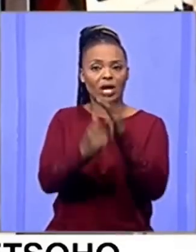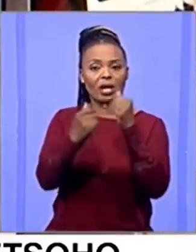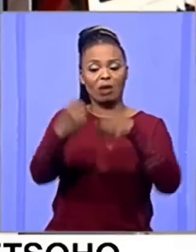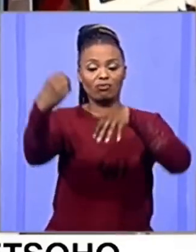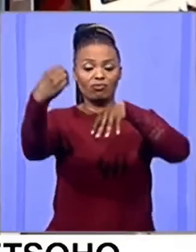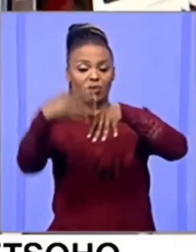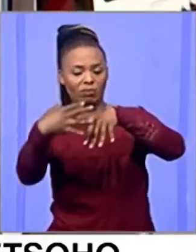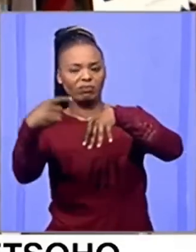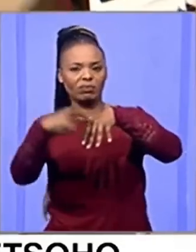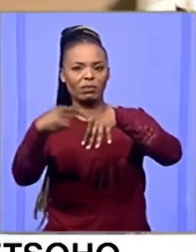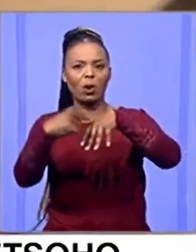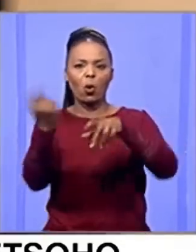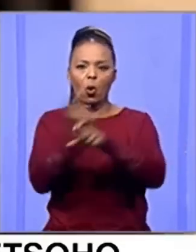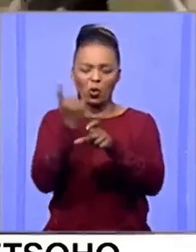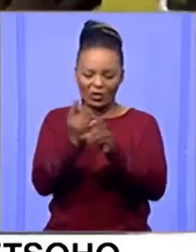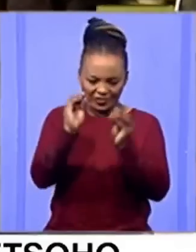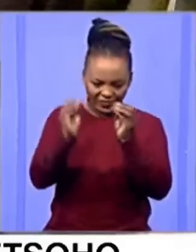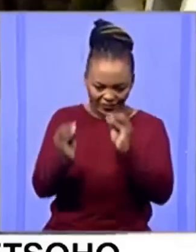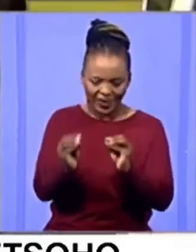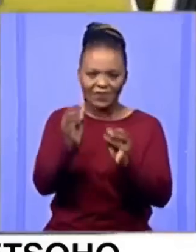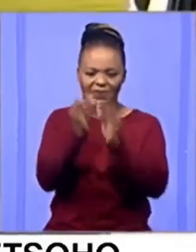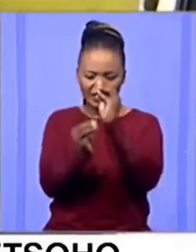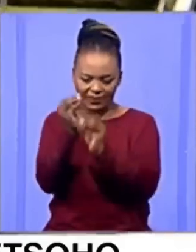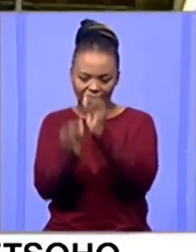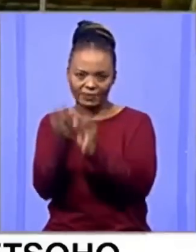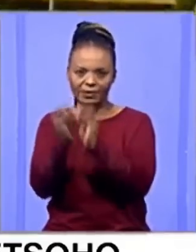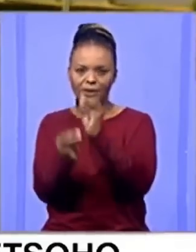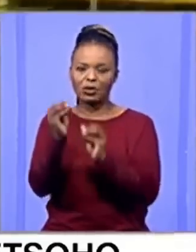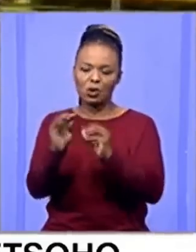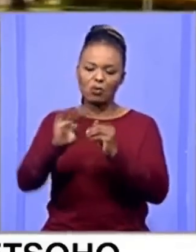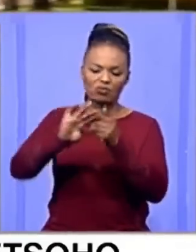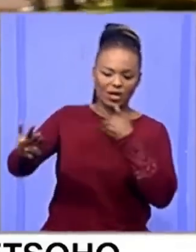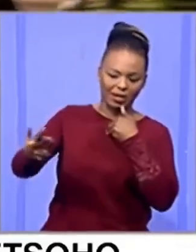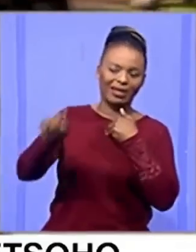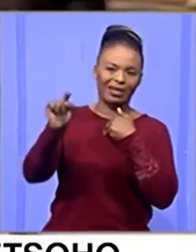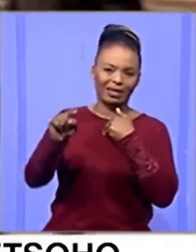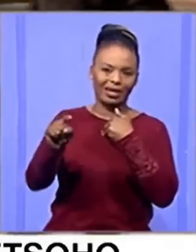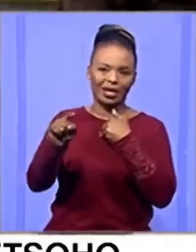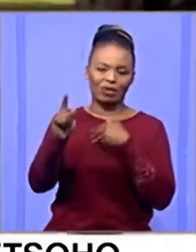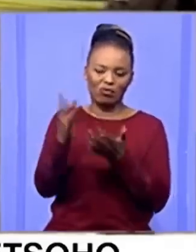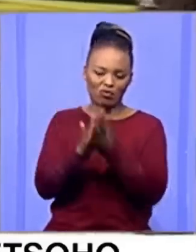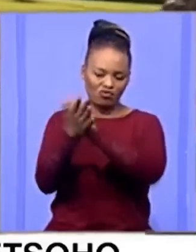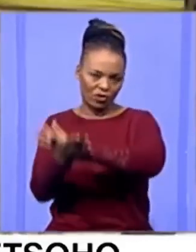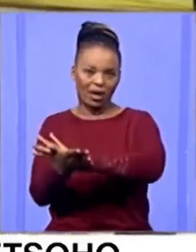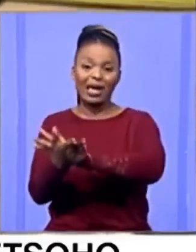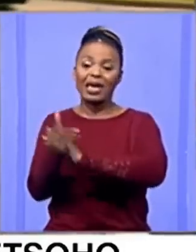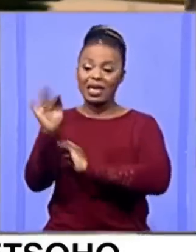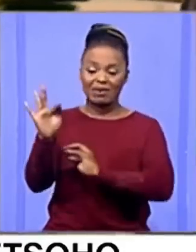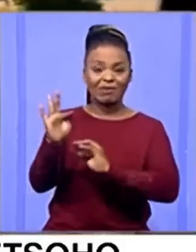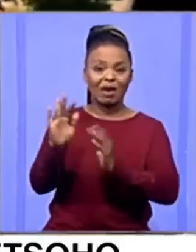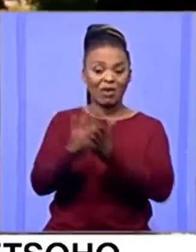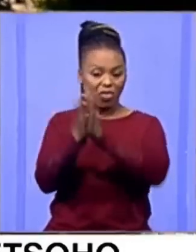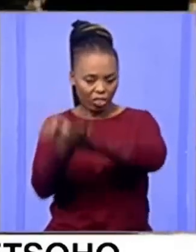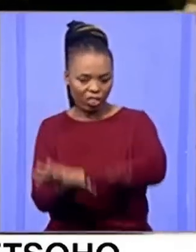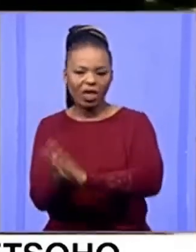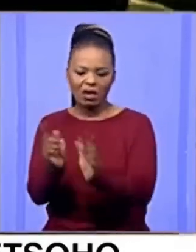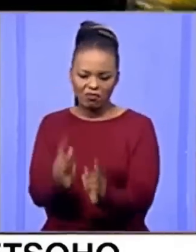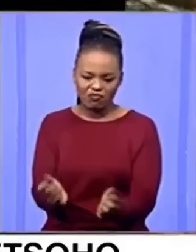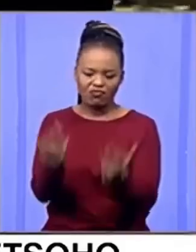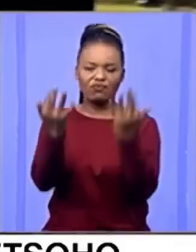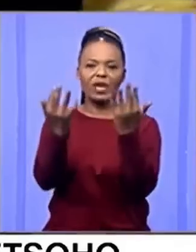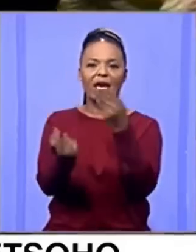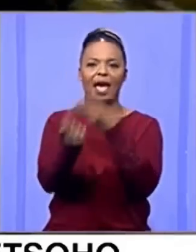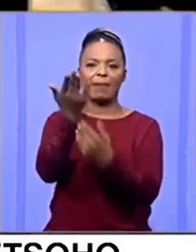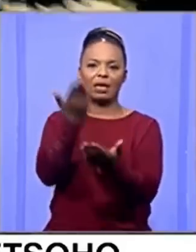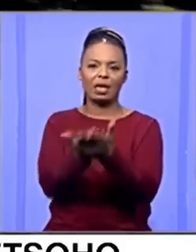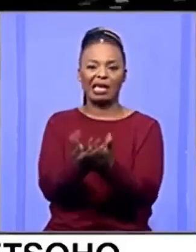panel di baakangwe ka gale go efoga go senyega e leng seo se bakang kotsi. Baitseanape gape ba gakolotse gore go dirisiwe